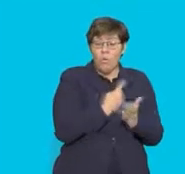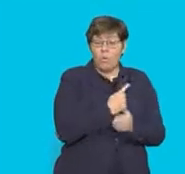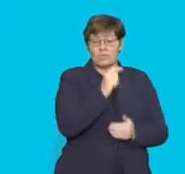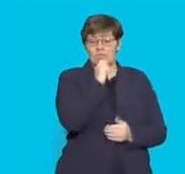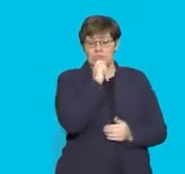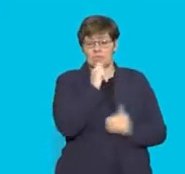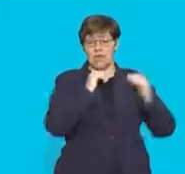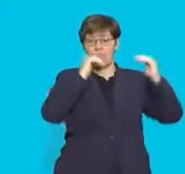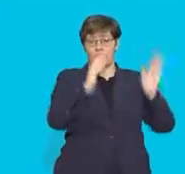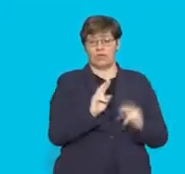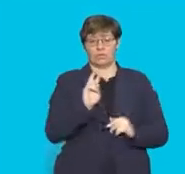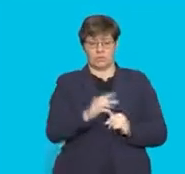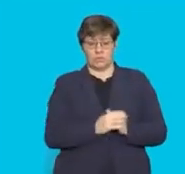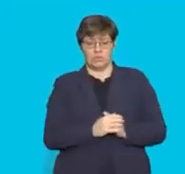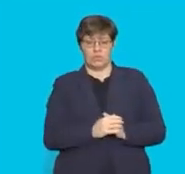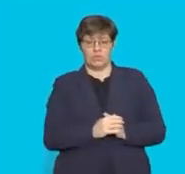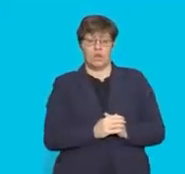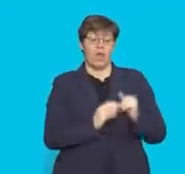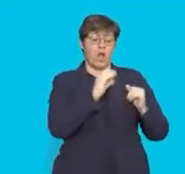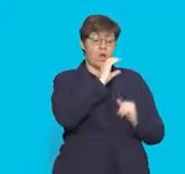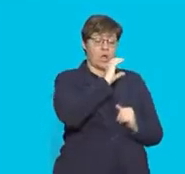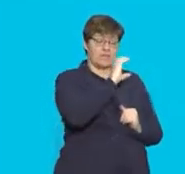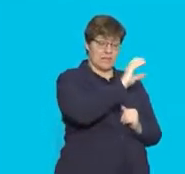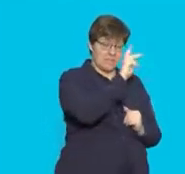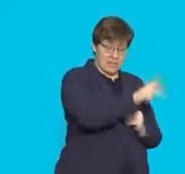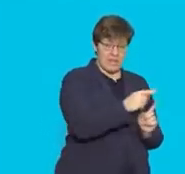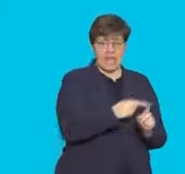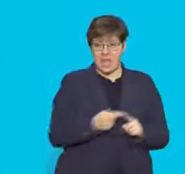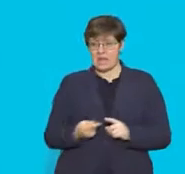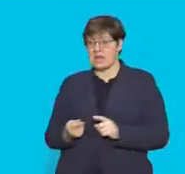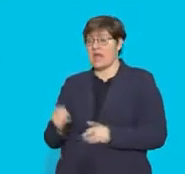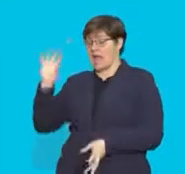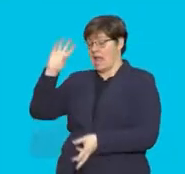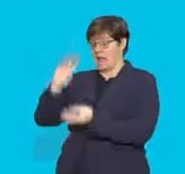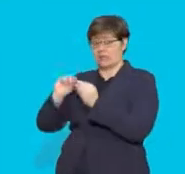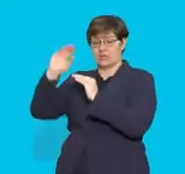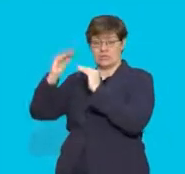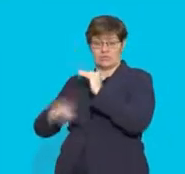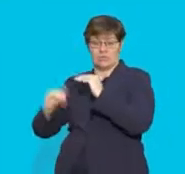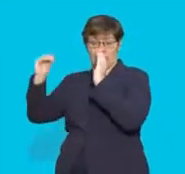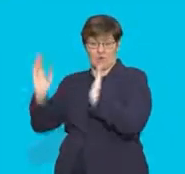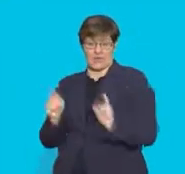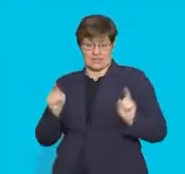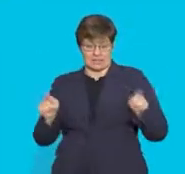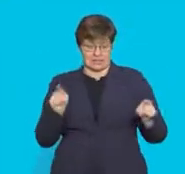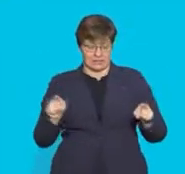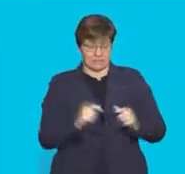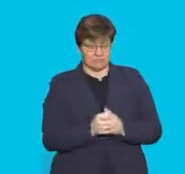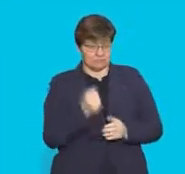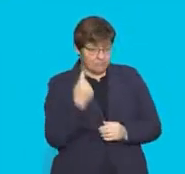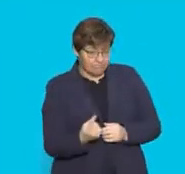two brackets, the cost price bracket and the accumulated depreciation bracket. Got